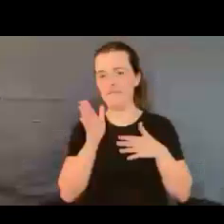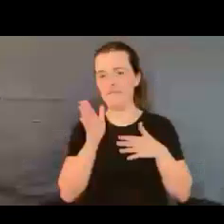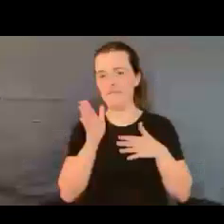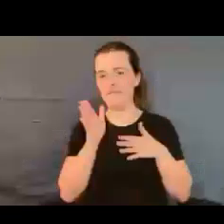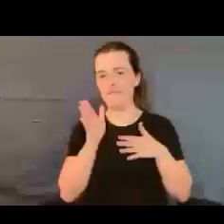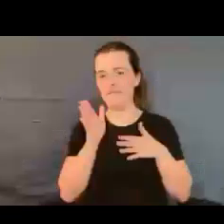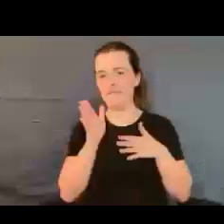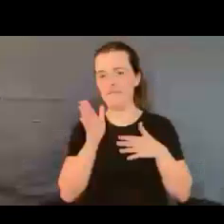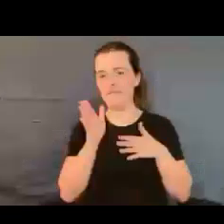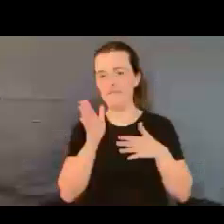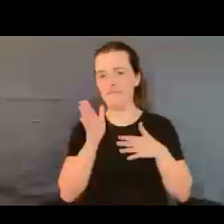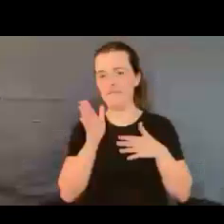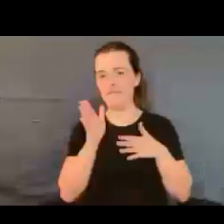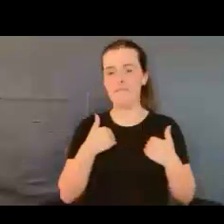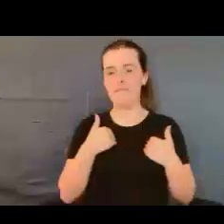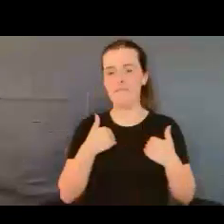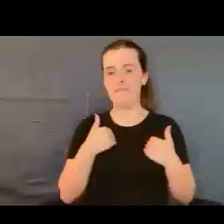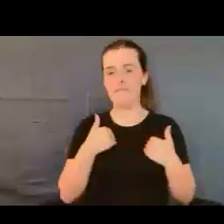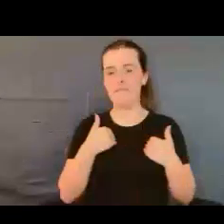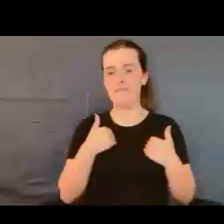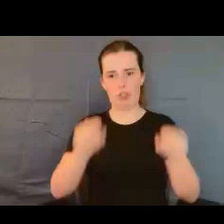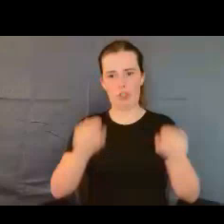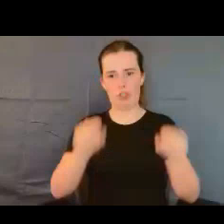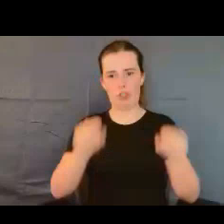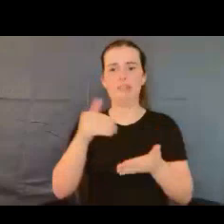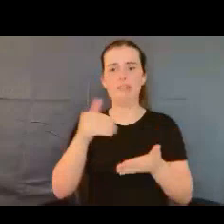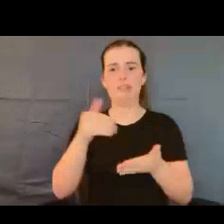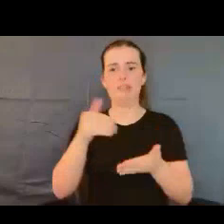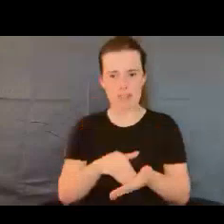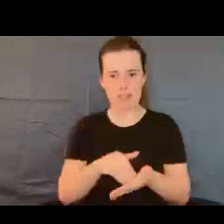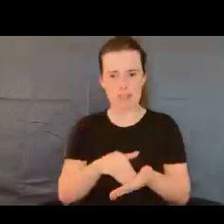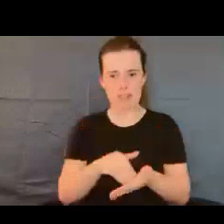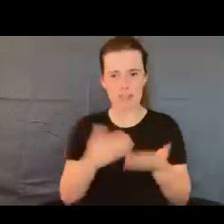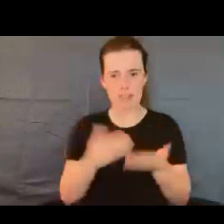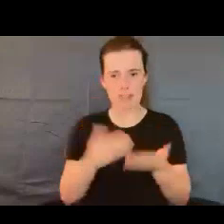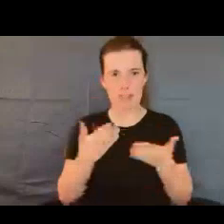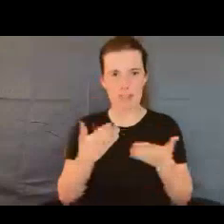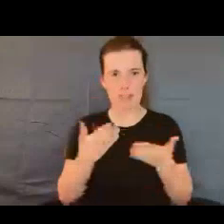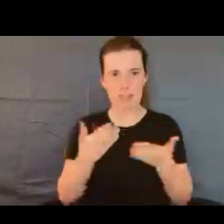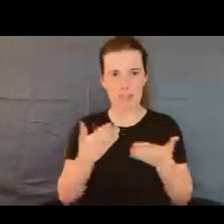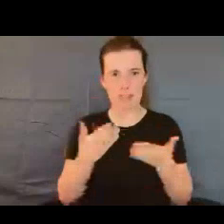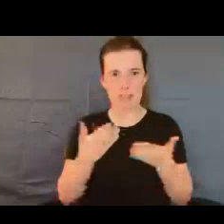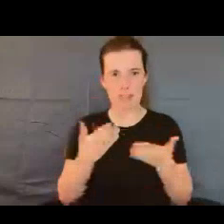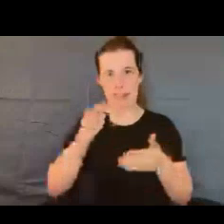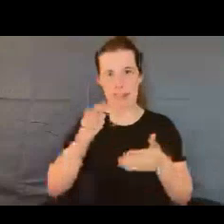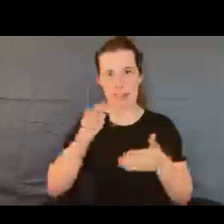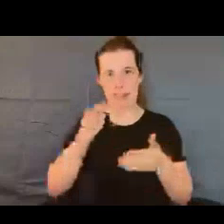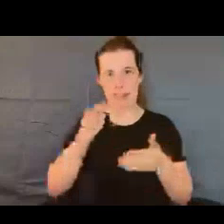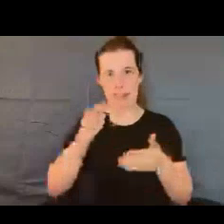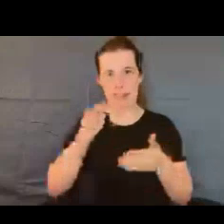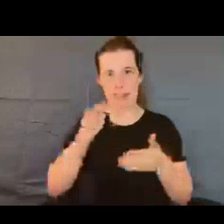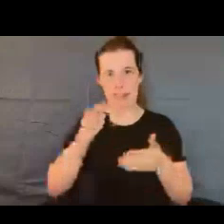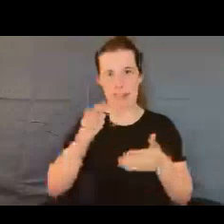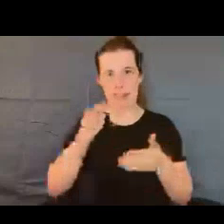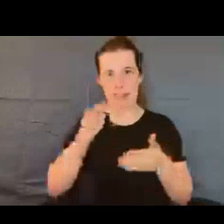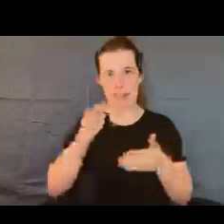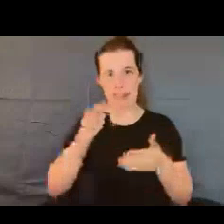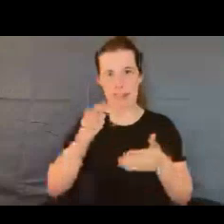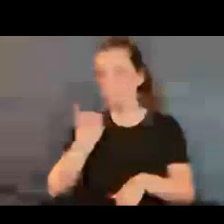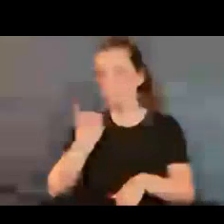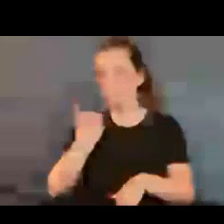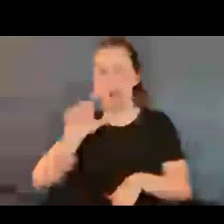at the 4.2 mile mark is there for you at the end, but it's like probably like less than 2 miles from the finish. So I would say this one you're okay to breeze by